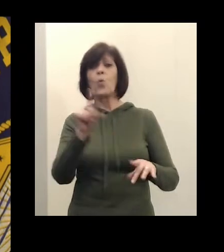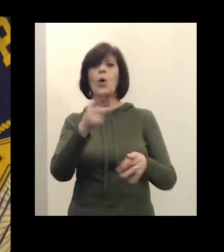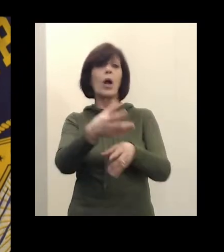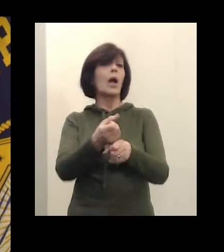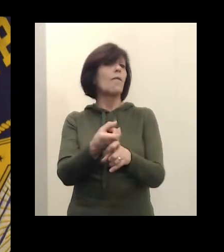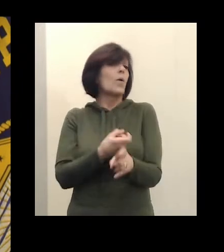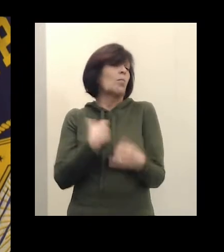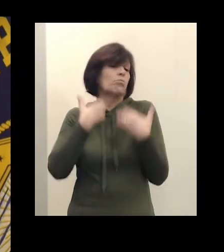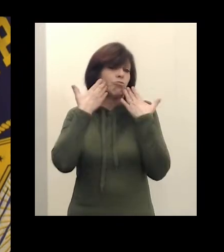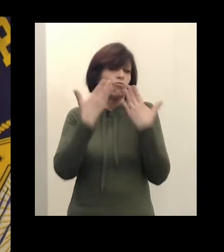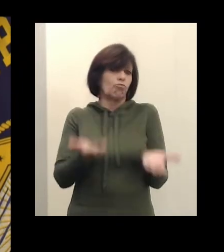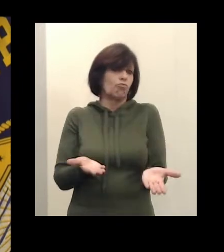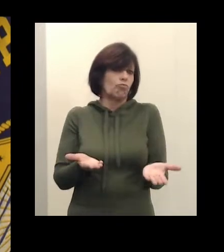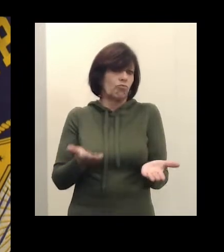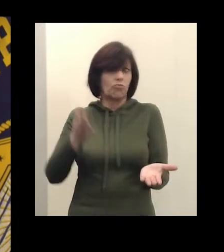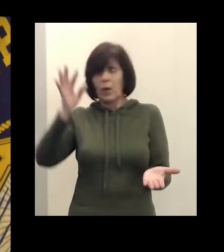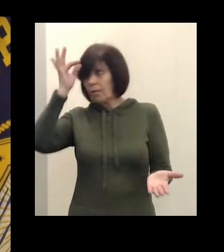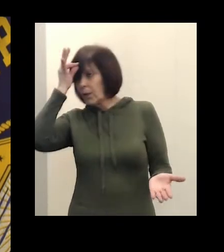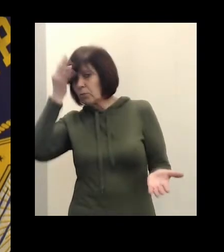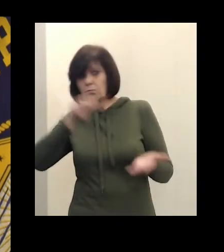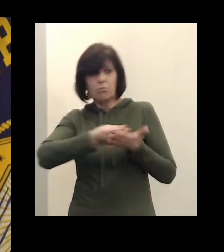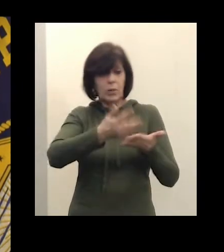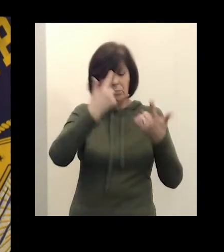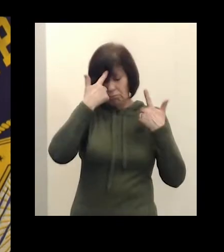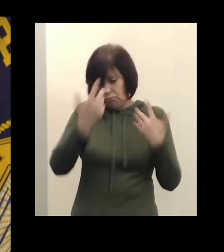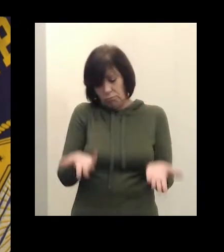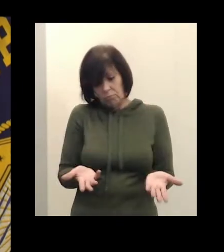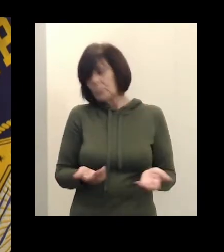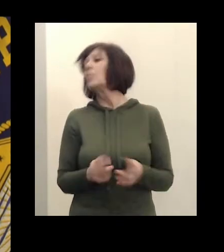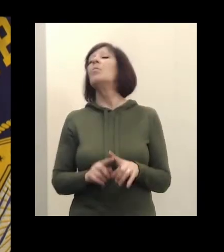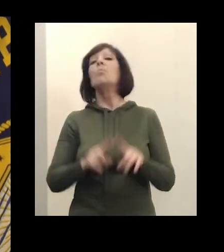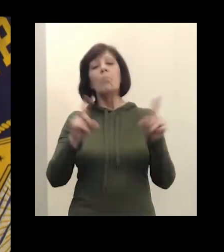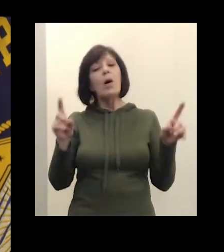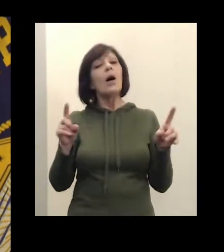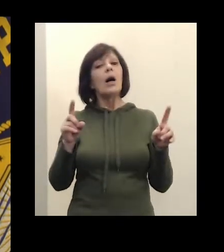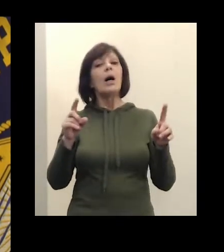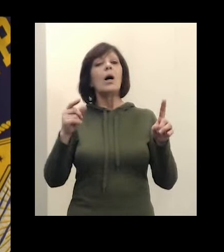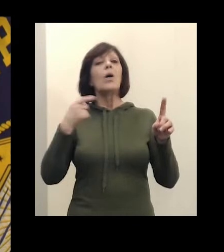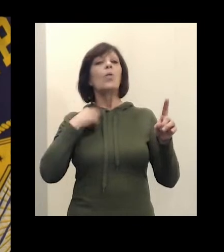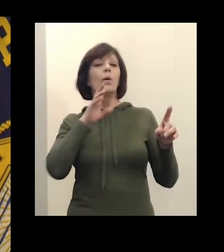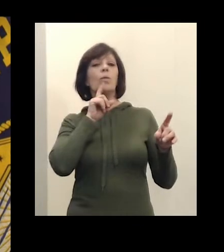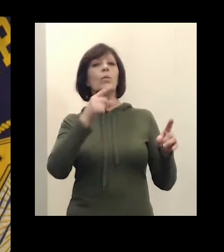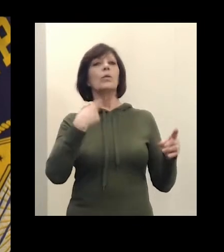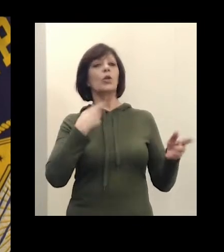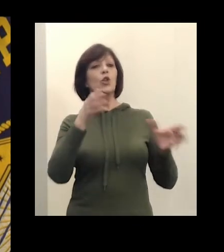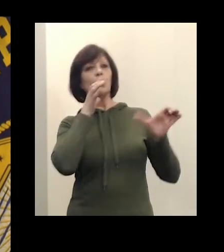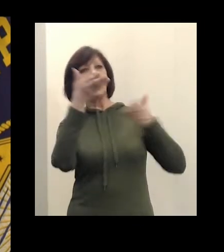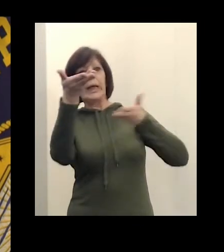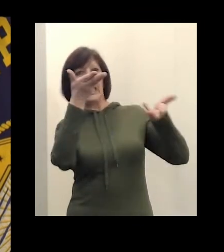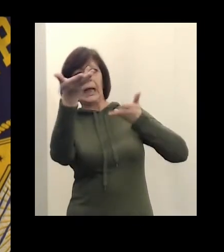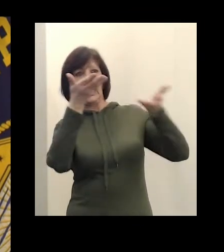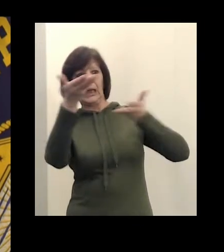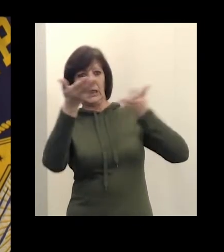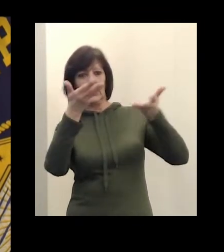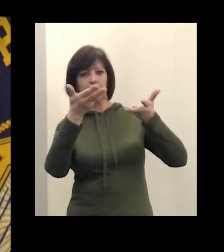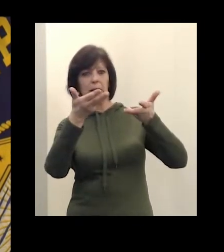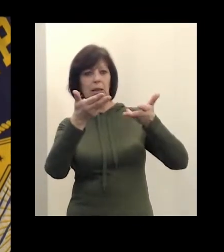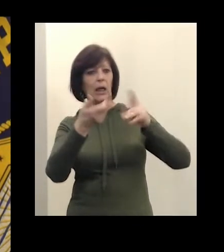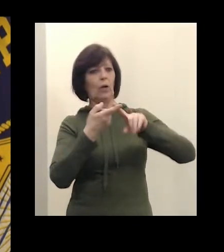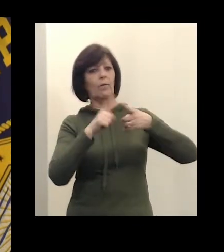federal government or they purchased them themselves. But there is communication between Erie County and our friends with the Seneca